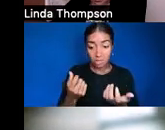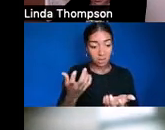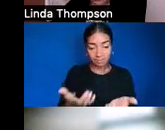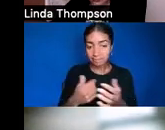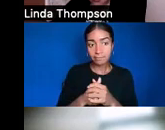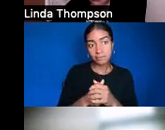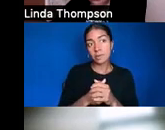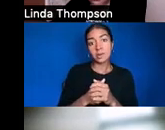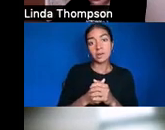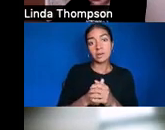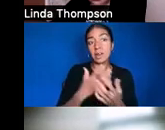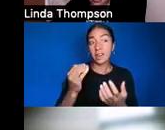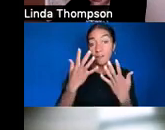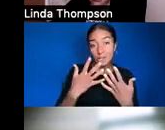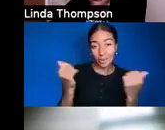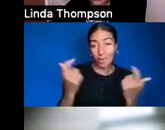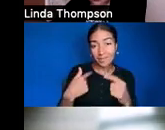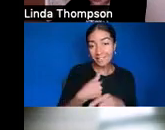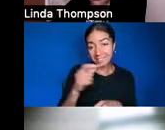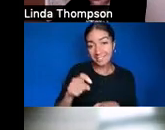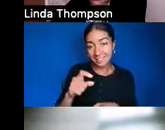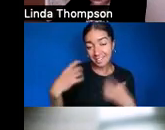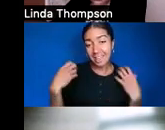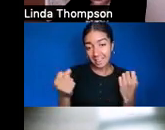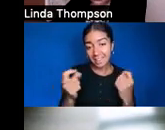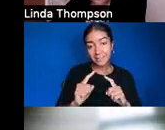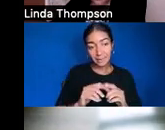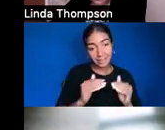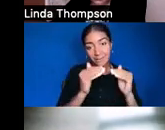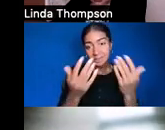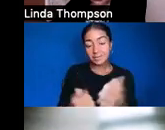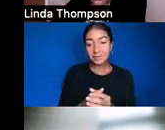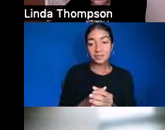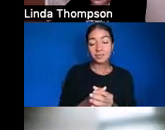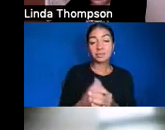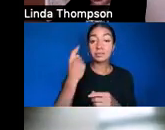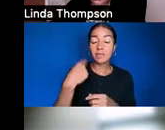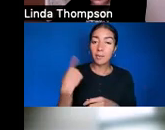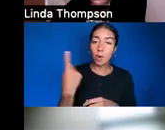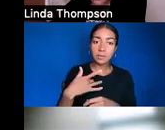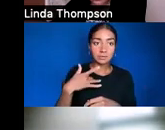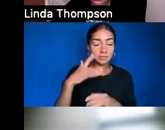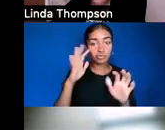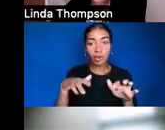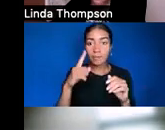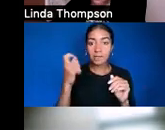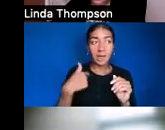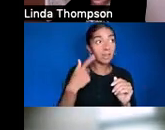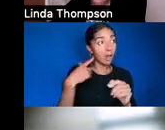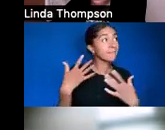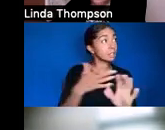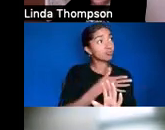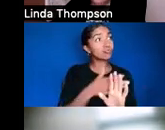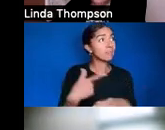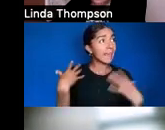unfortunately, probably all of us need that at different levels. And I'm always shocked because I thought I did so much healing work.